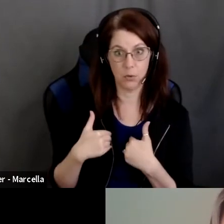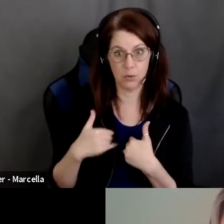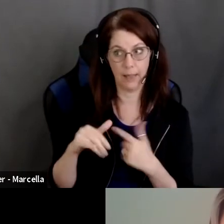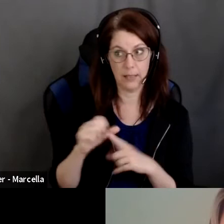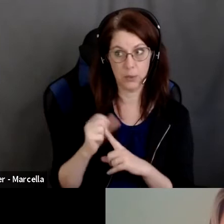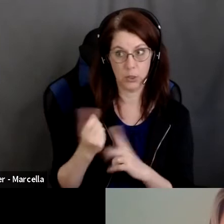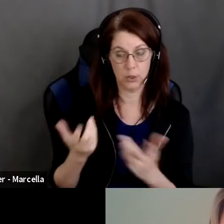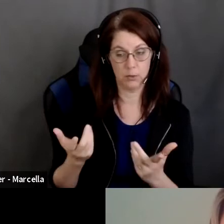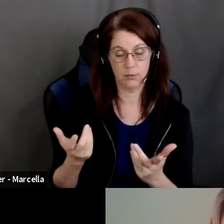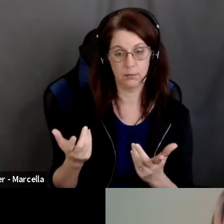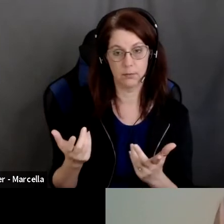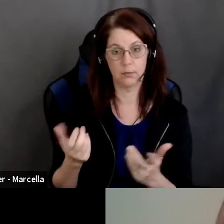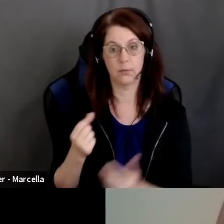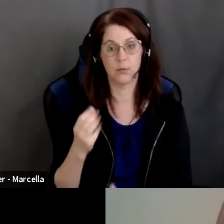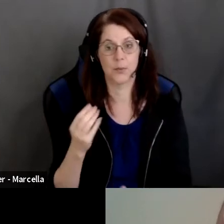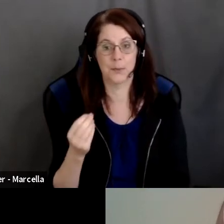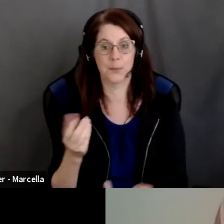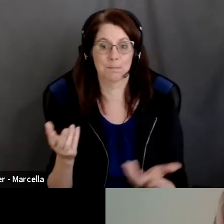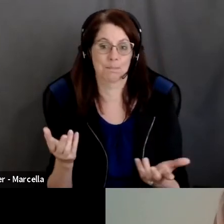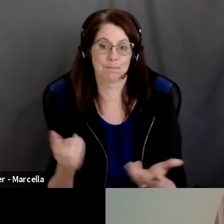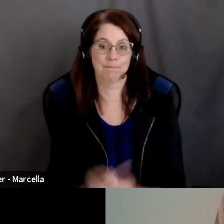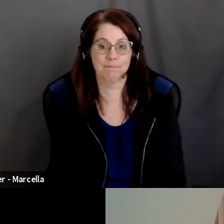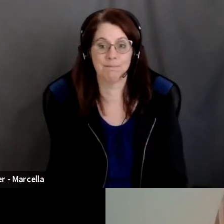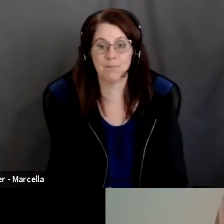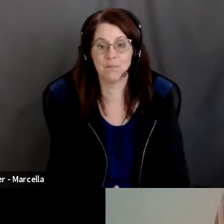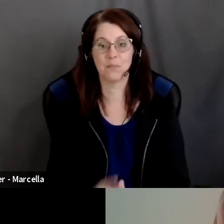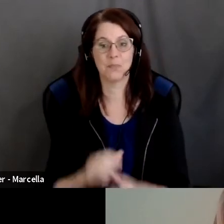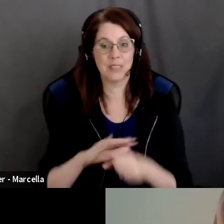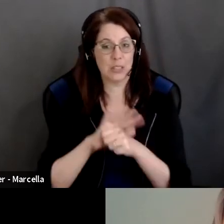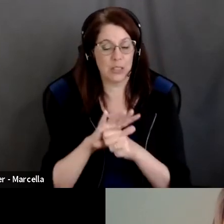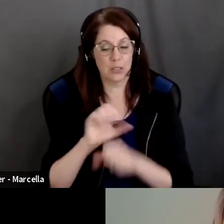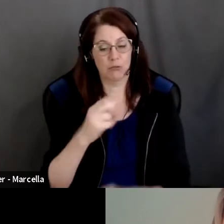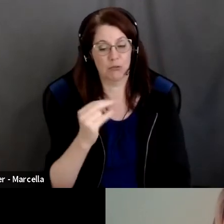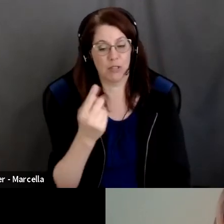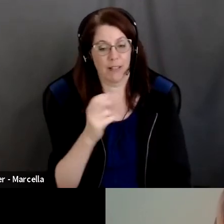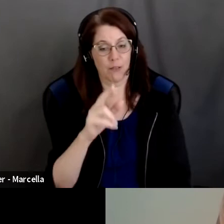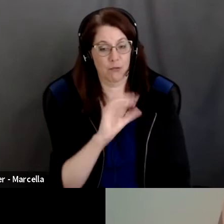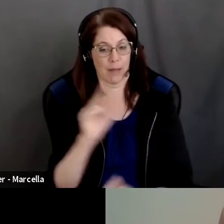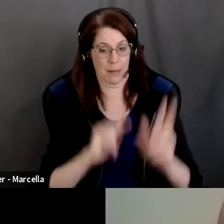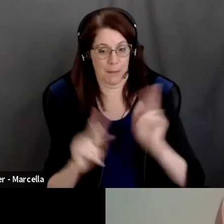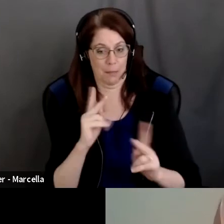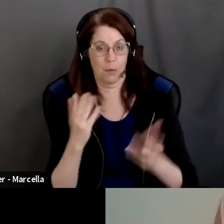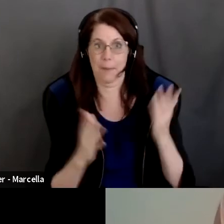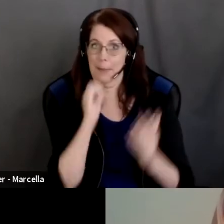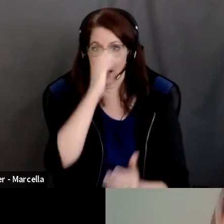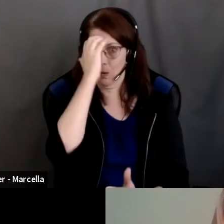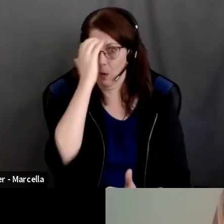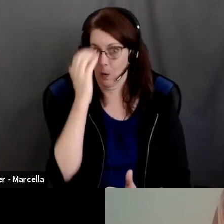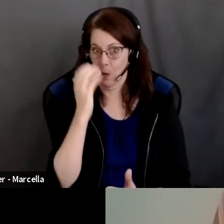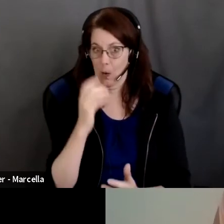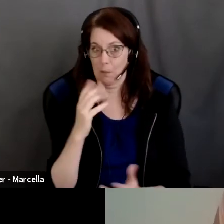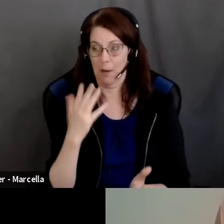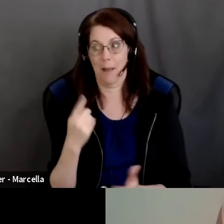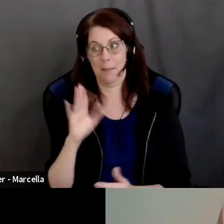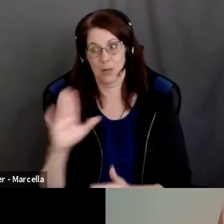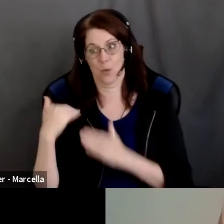situation. And the shelter and the people there may not know that. So unfortunately, it might be on you to give